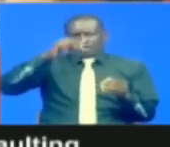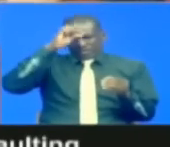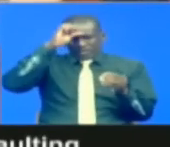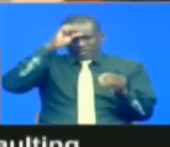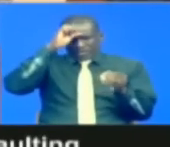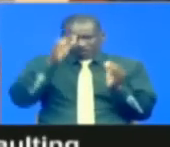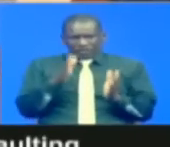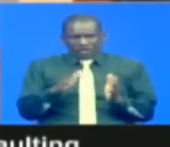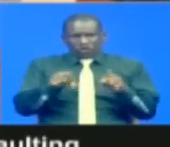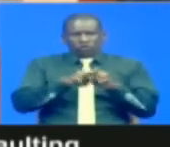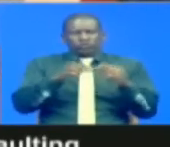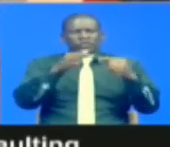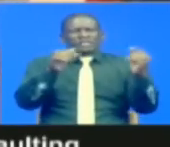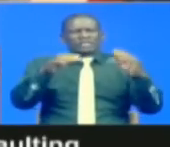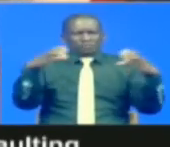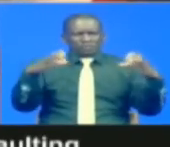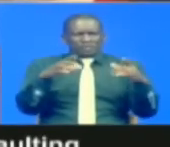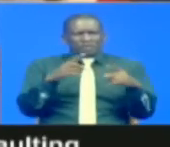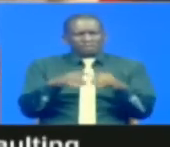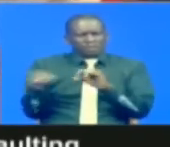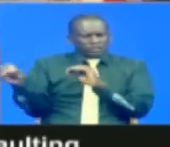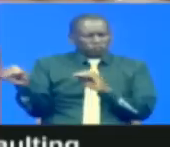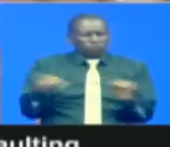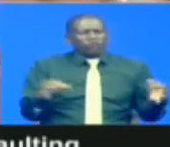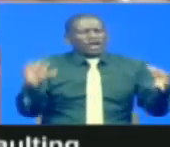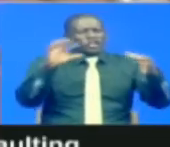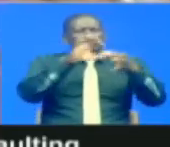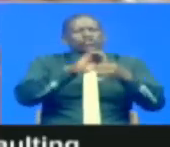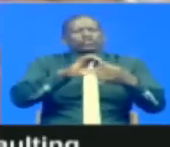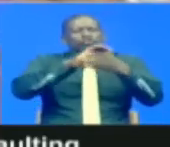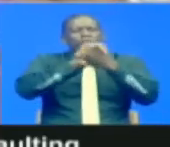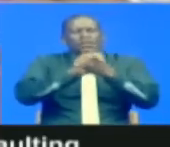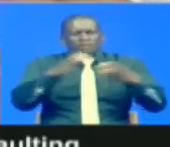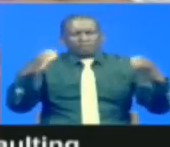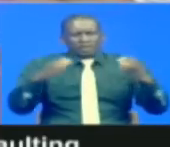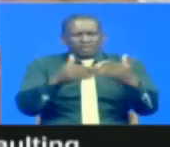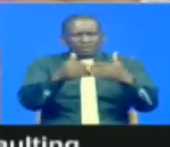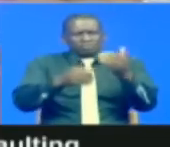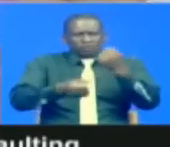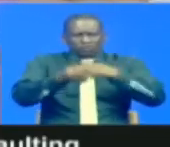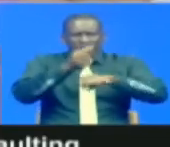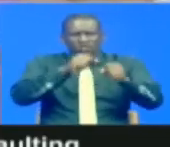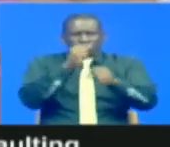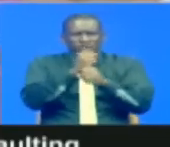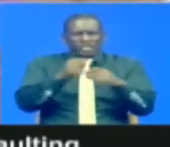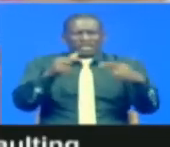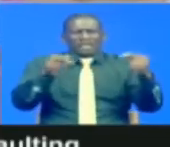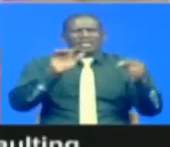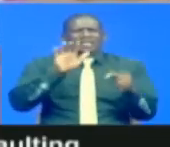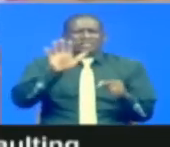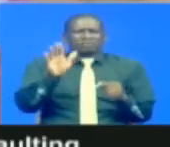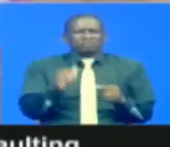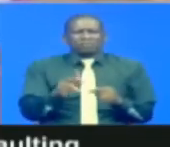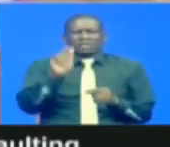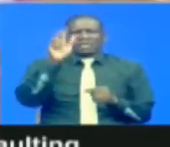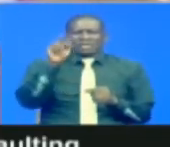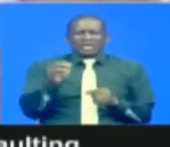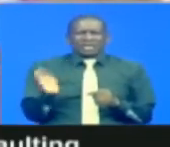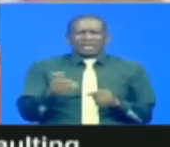against the party, but he jumped ship, joining Jubilee Party before any action was taken against him. Ken